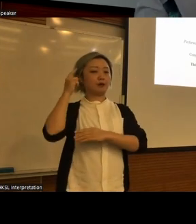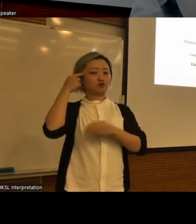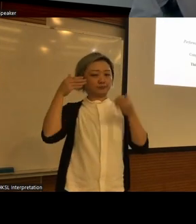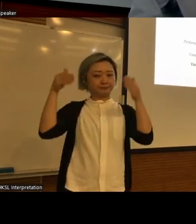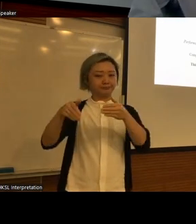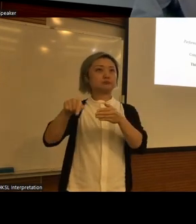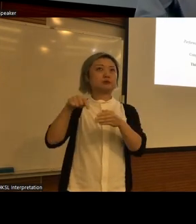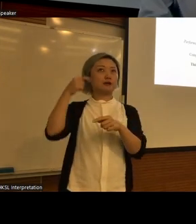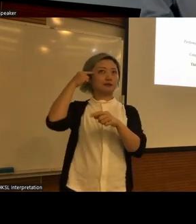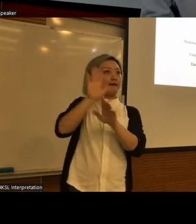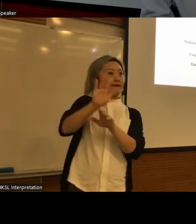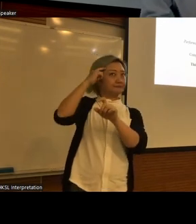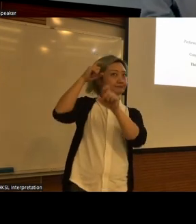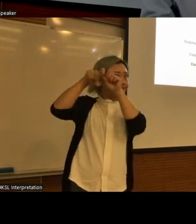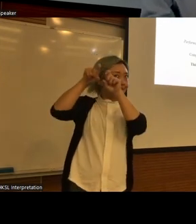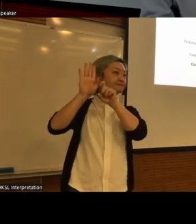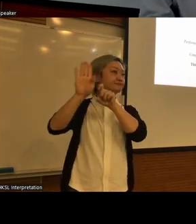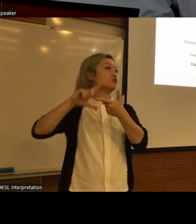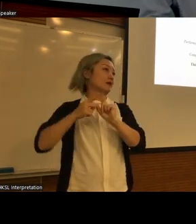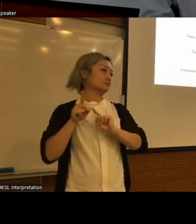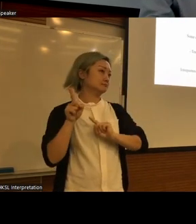use this definition.